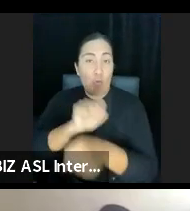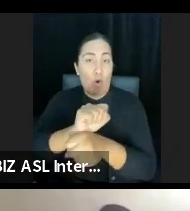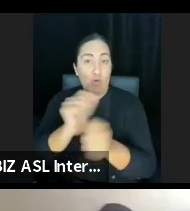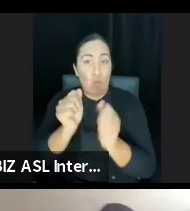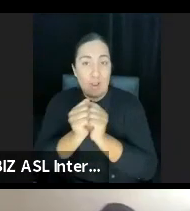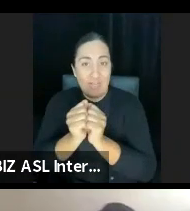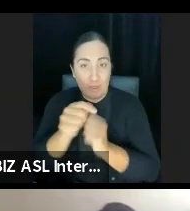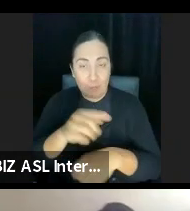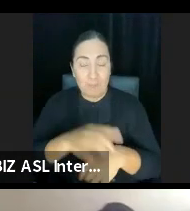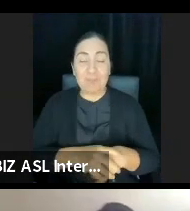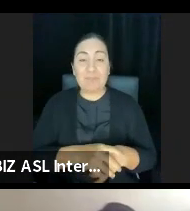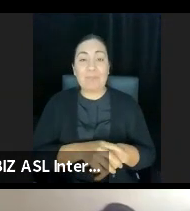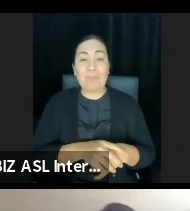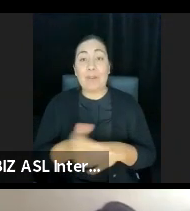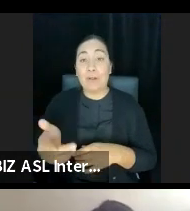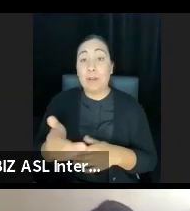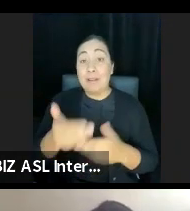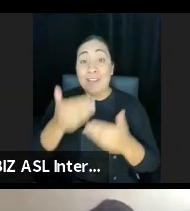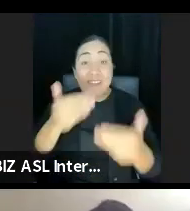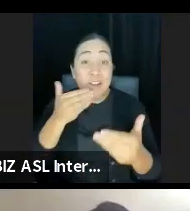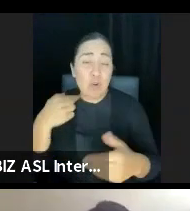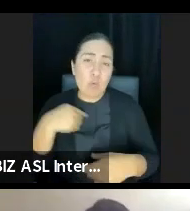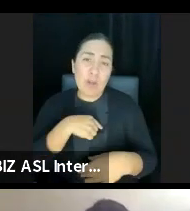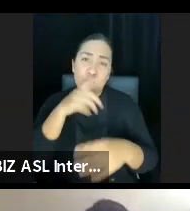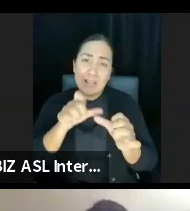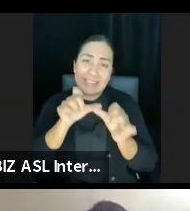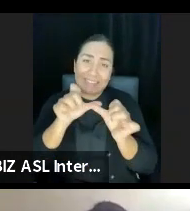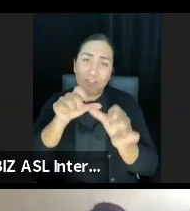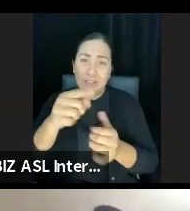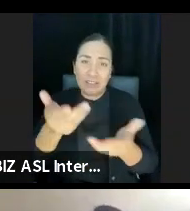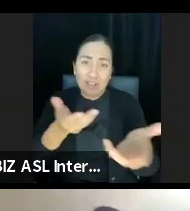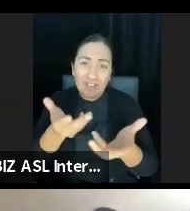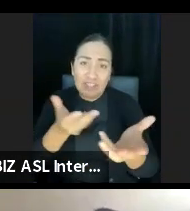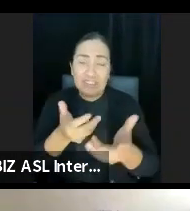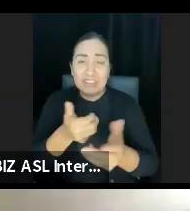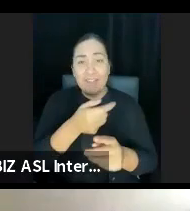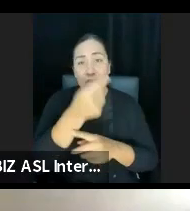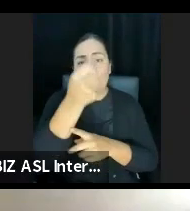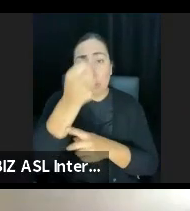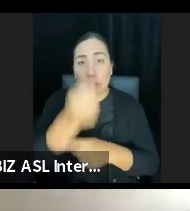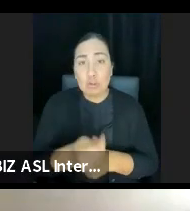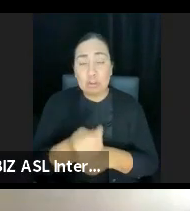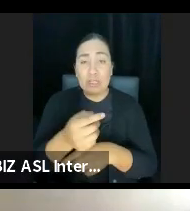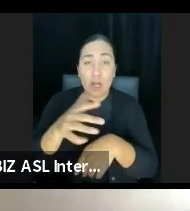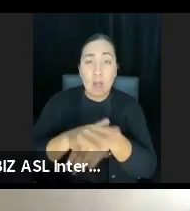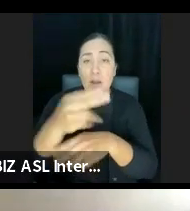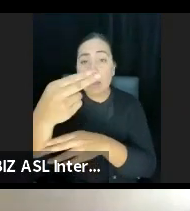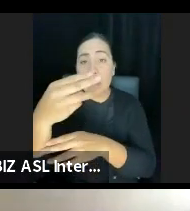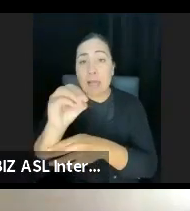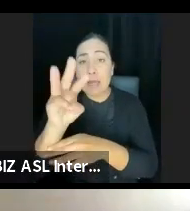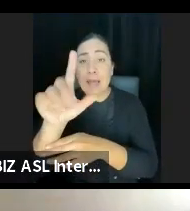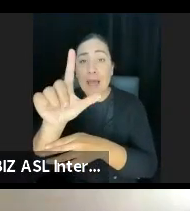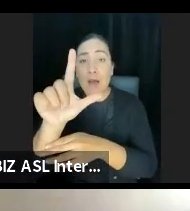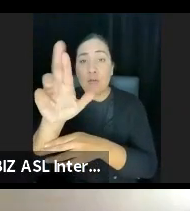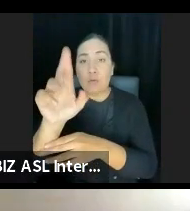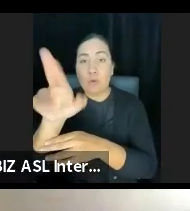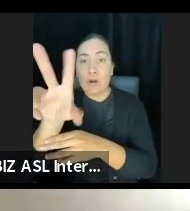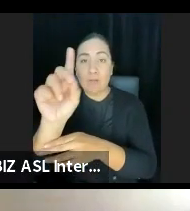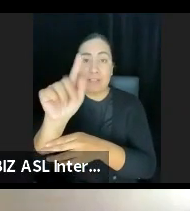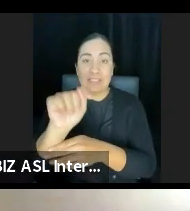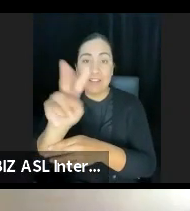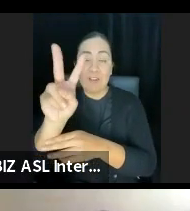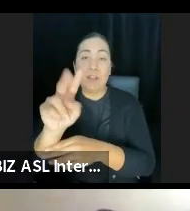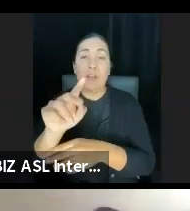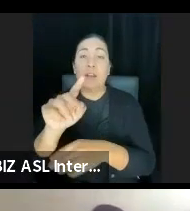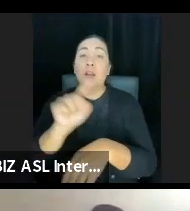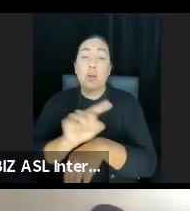for that. So we'll be continuing these conversations every Tuesday on HowlRound TV at 2 p.m. Eastern, 1 p.m. Central,